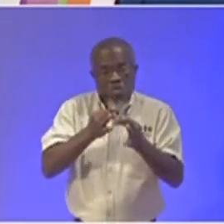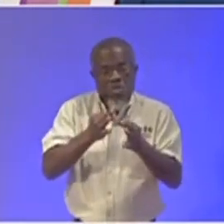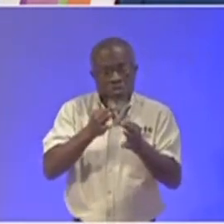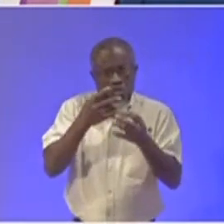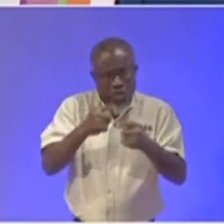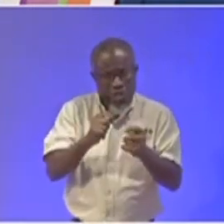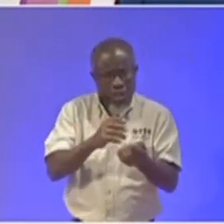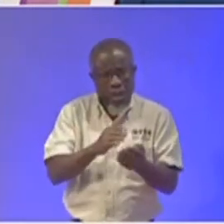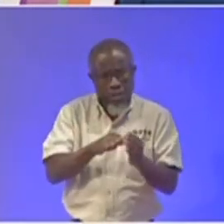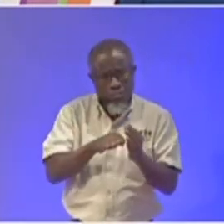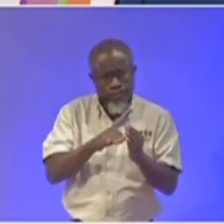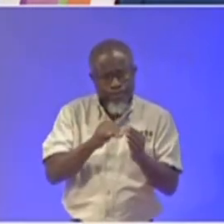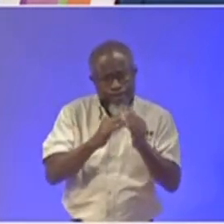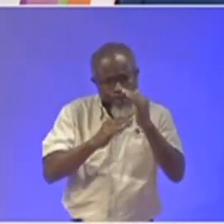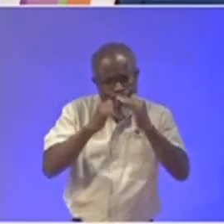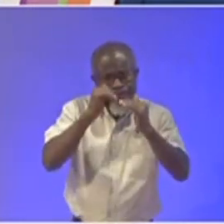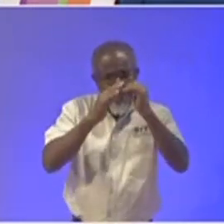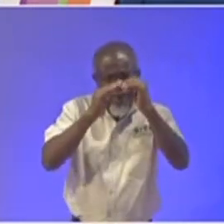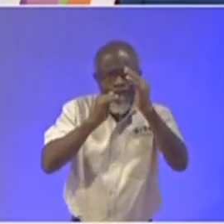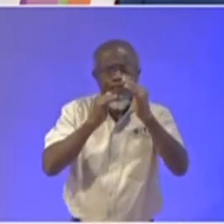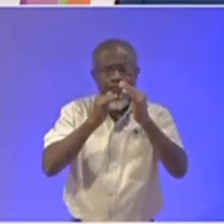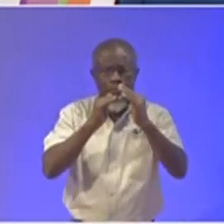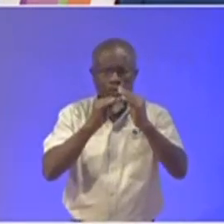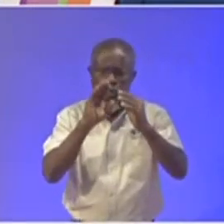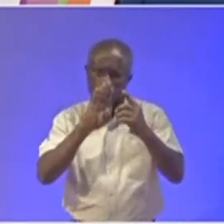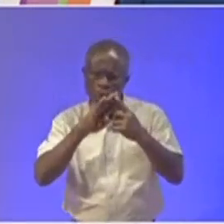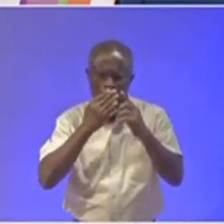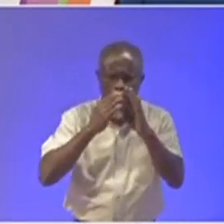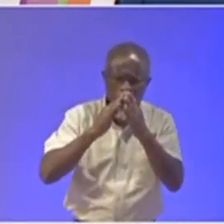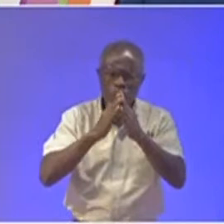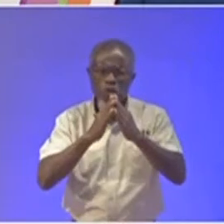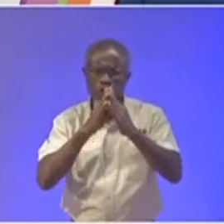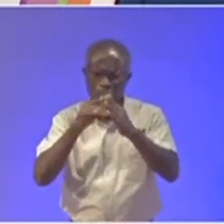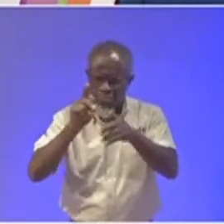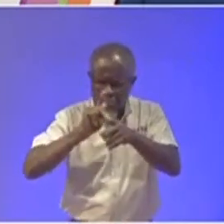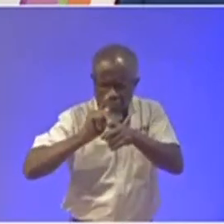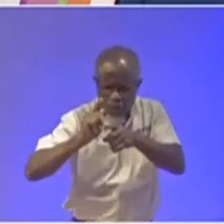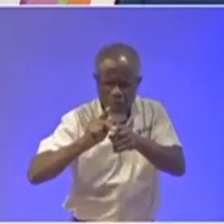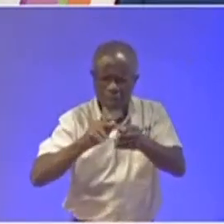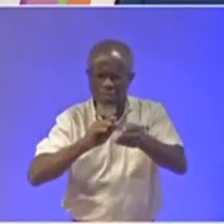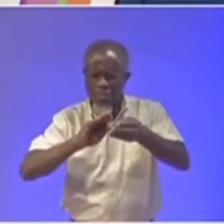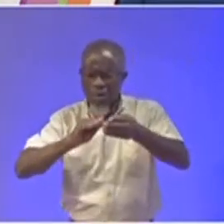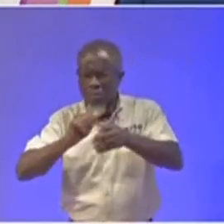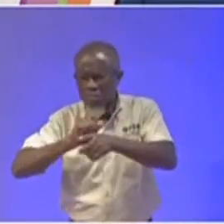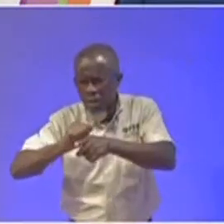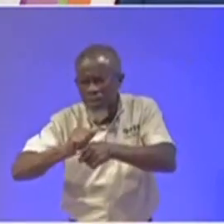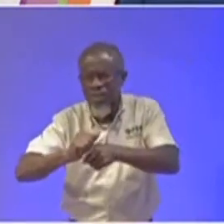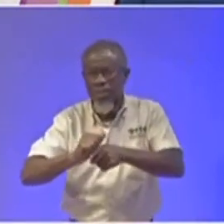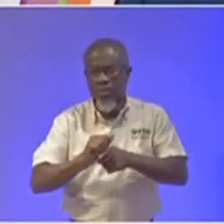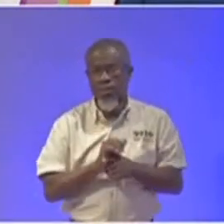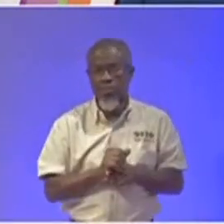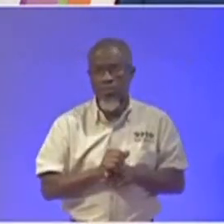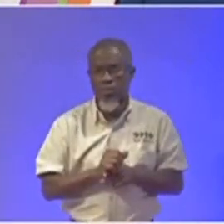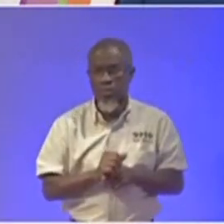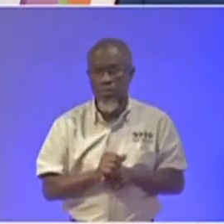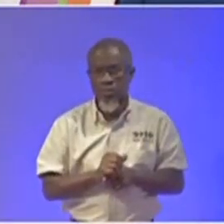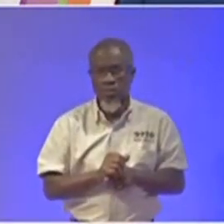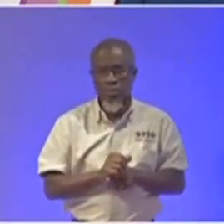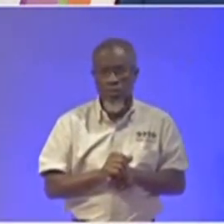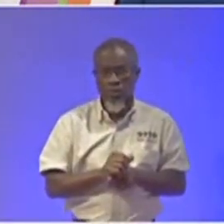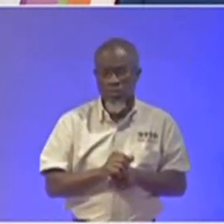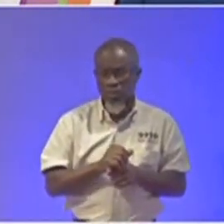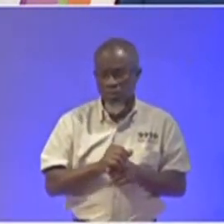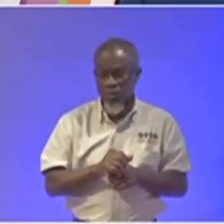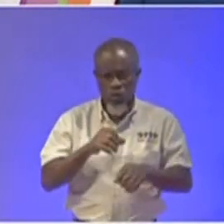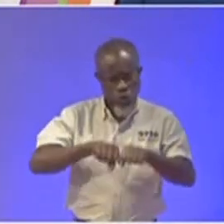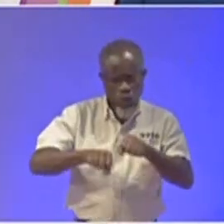practice so that we can build on each other's strengths. And if there are failures, those failures happen and are spread across the